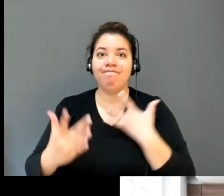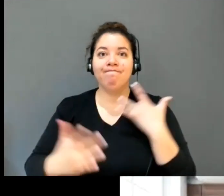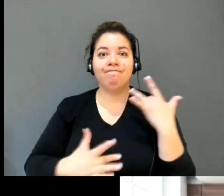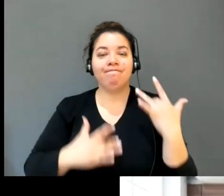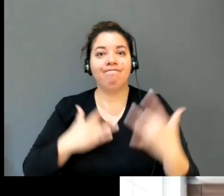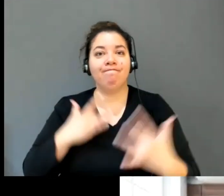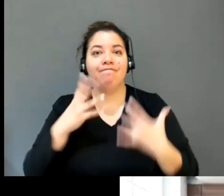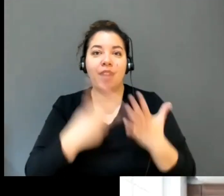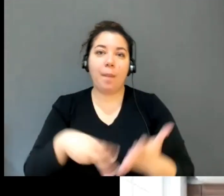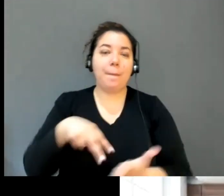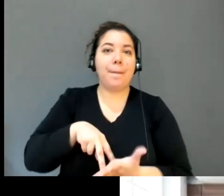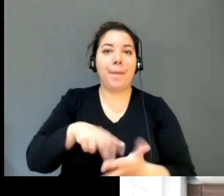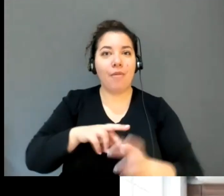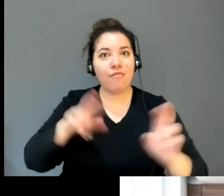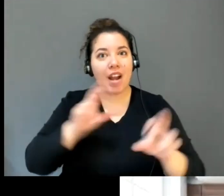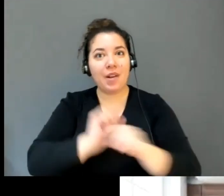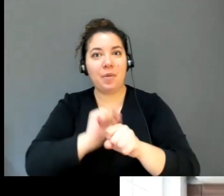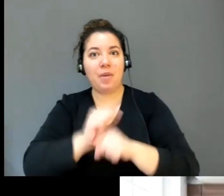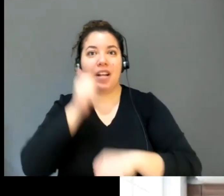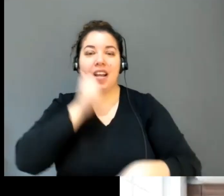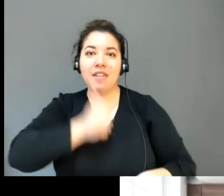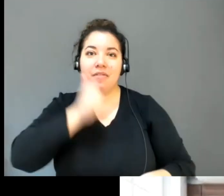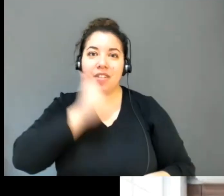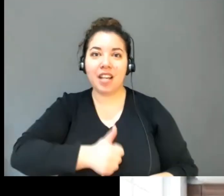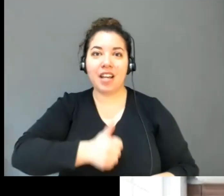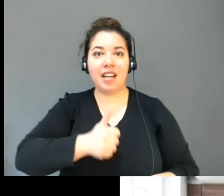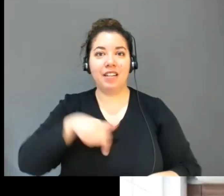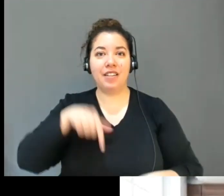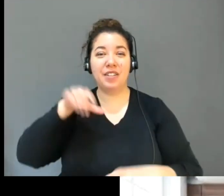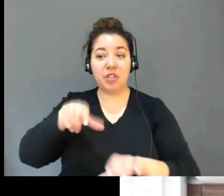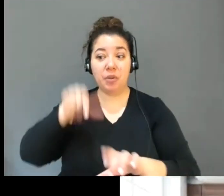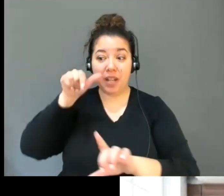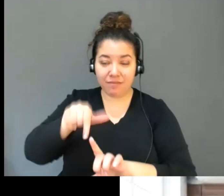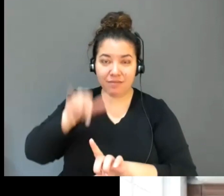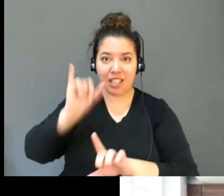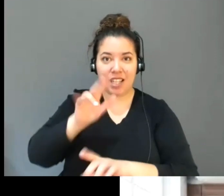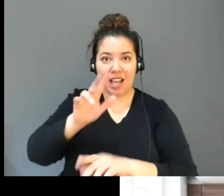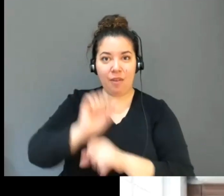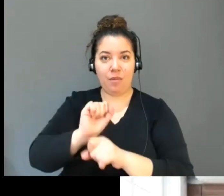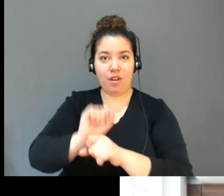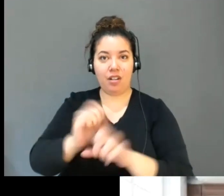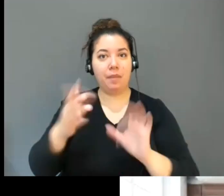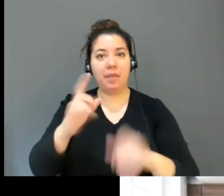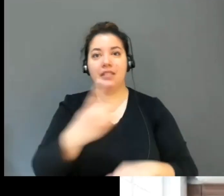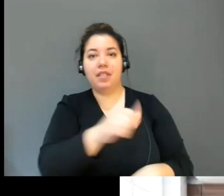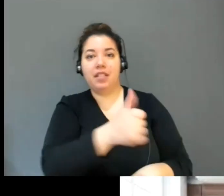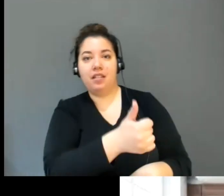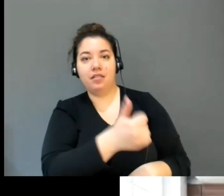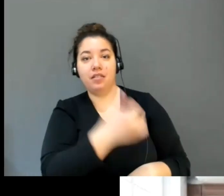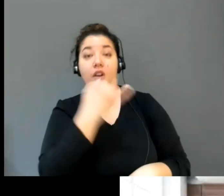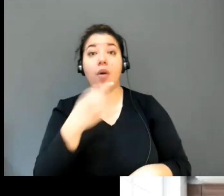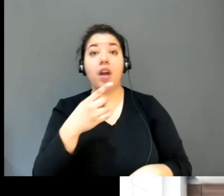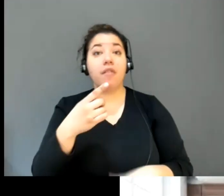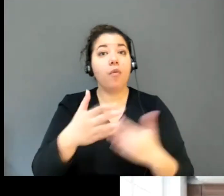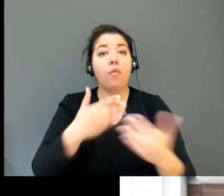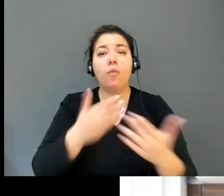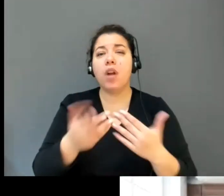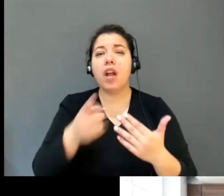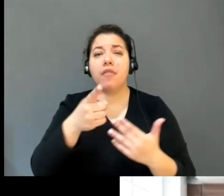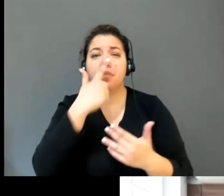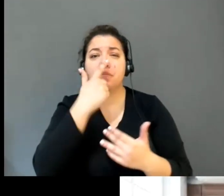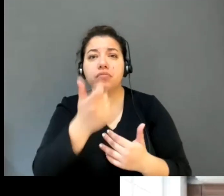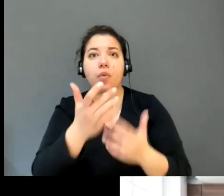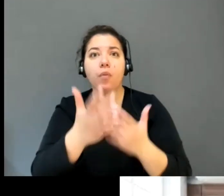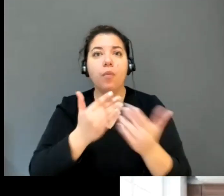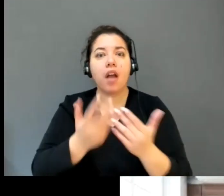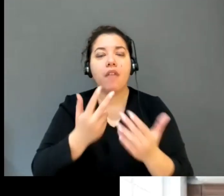that as opposed to something else. So whatever that might be for you, I would pursue it, and I would pursue it without limits. Beautiful,